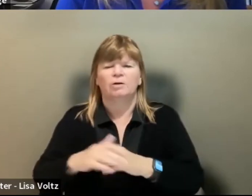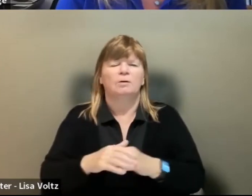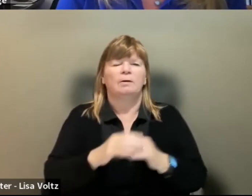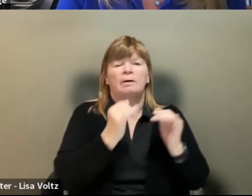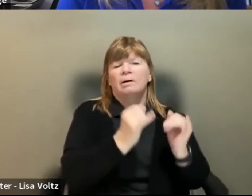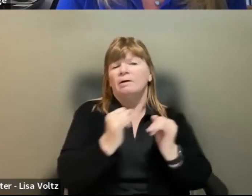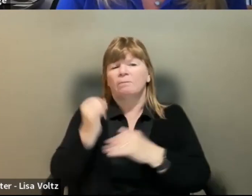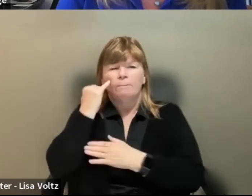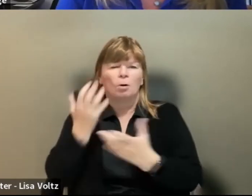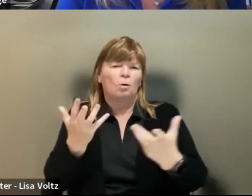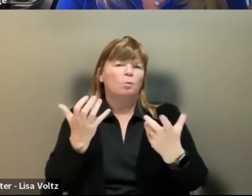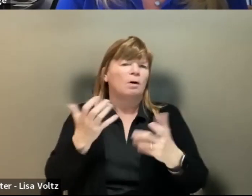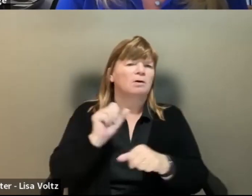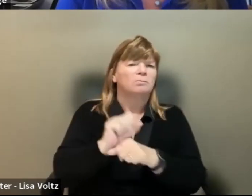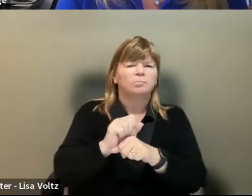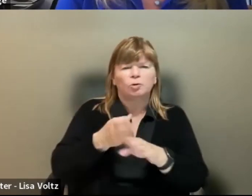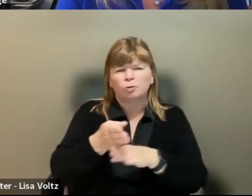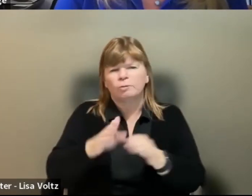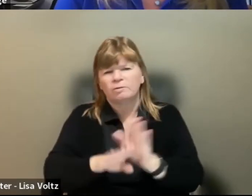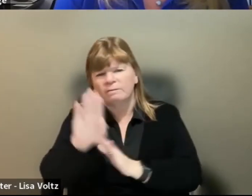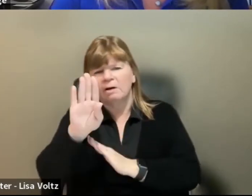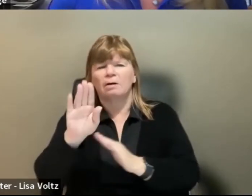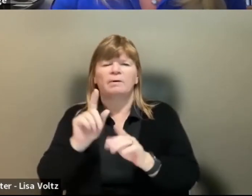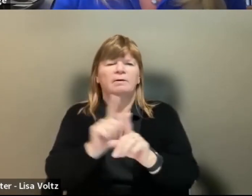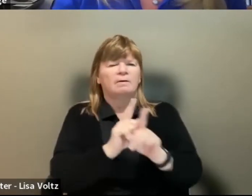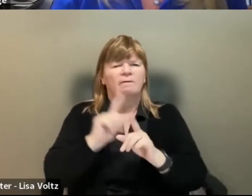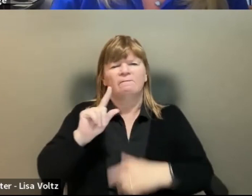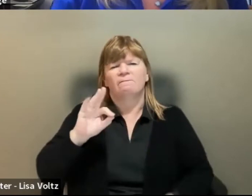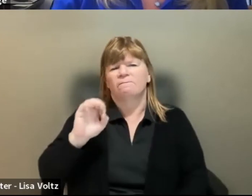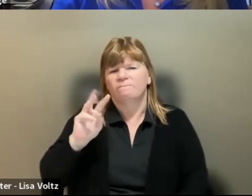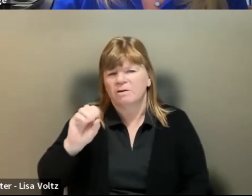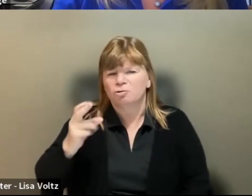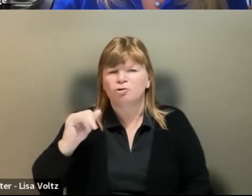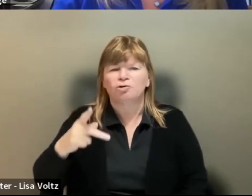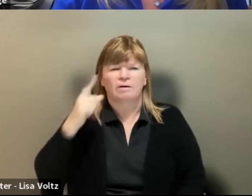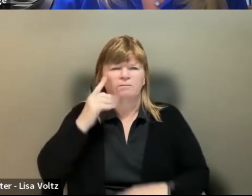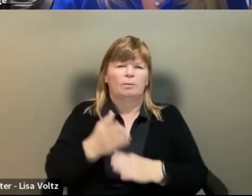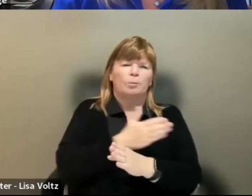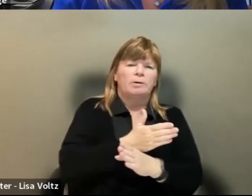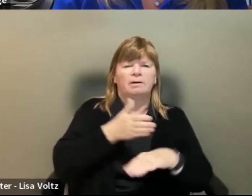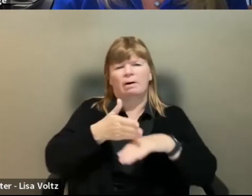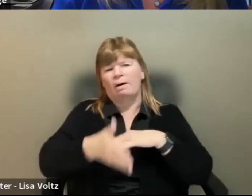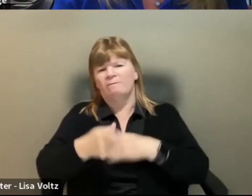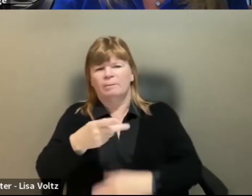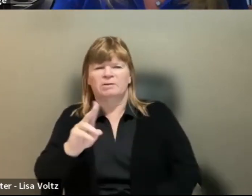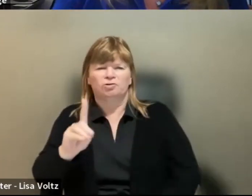that are seeking career development and fellowships for pre and postdoctoral students as